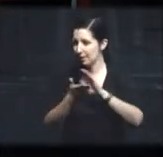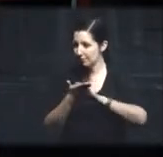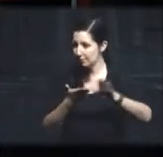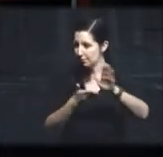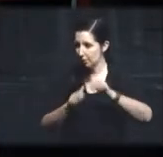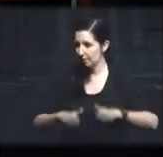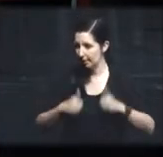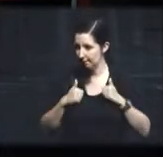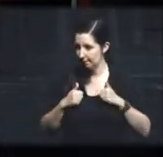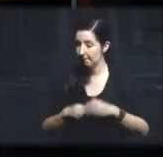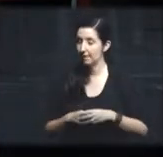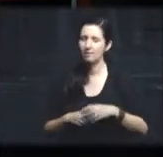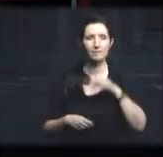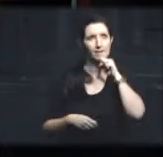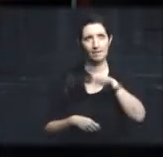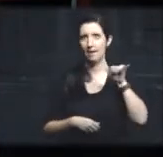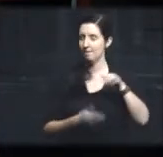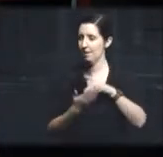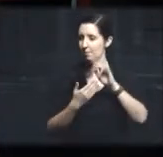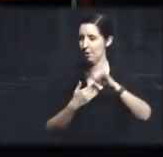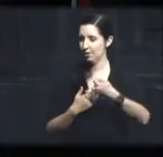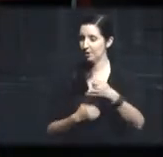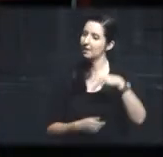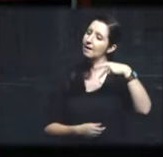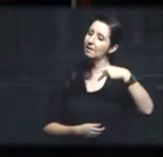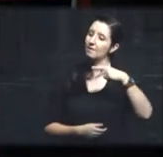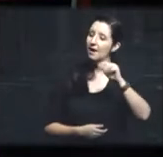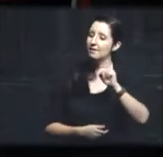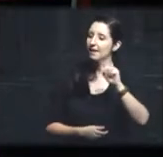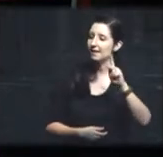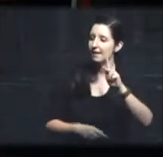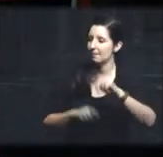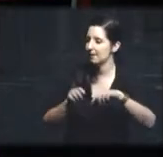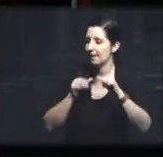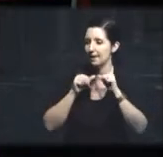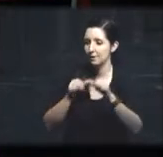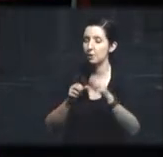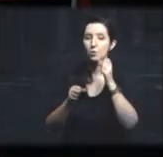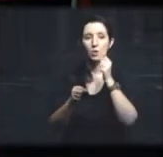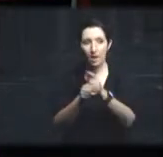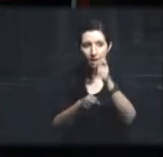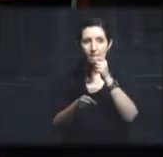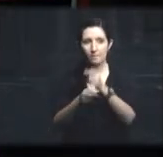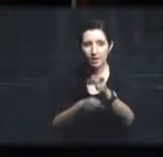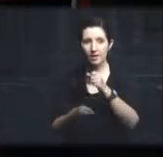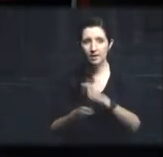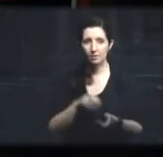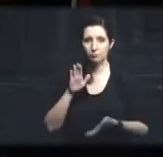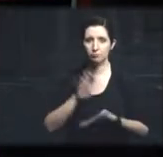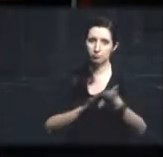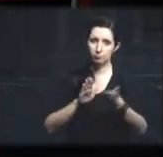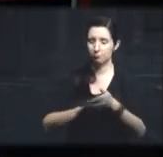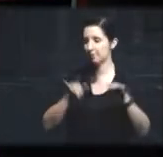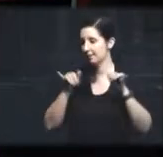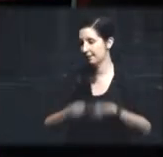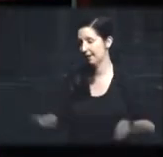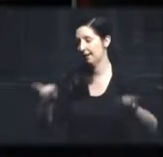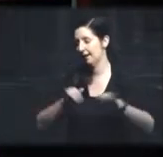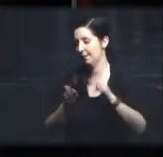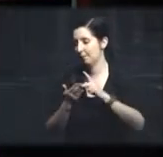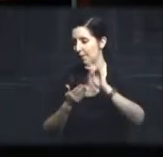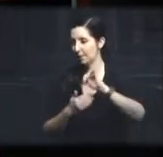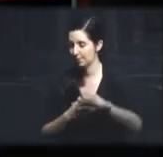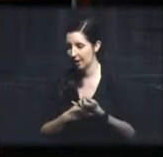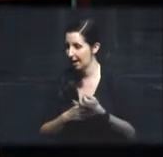Phi Theta Kappa cannot continue to just run the same project year after year after year and meet the requirements of the organization.